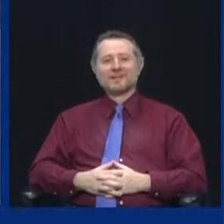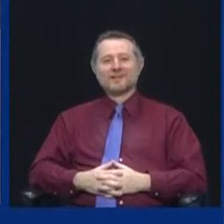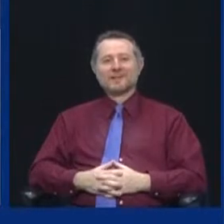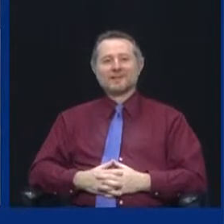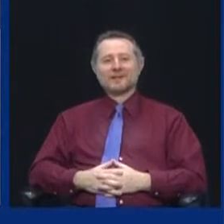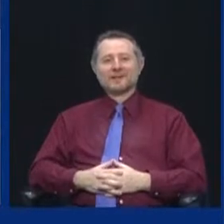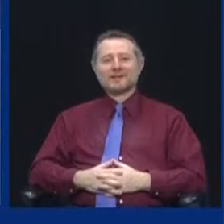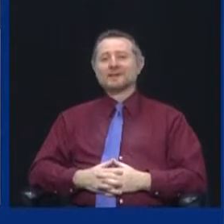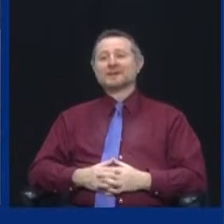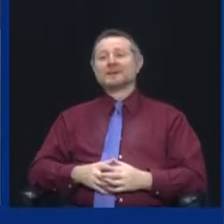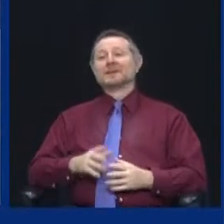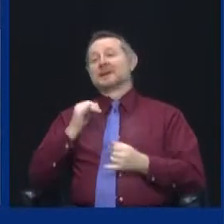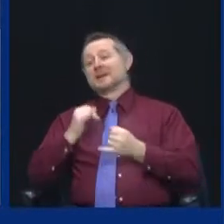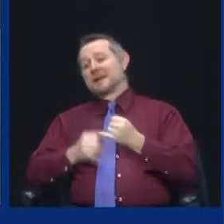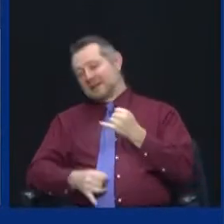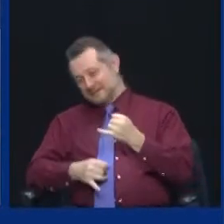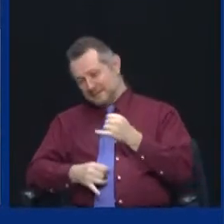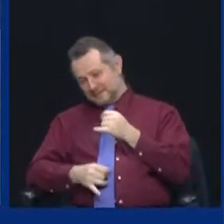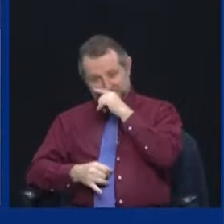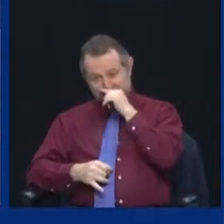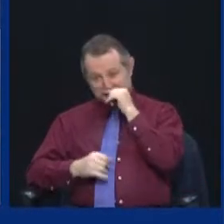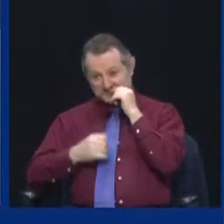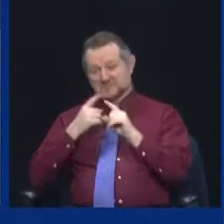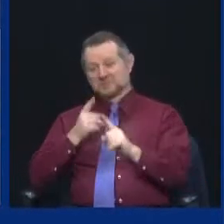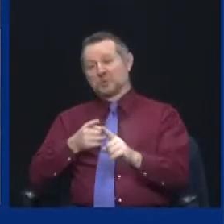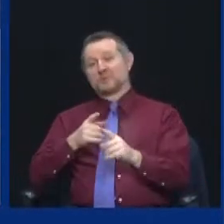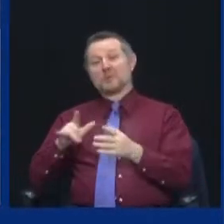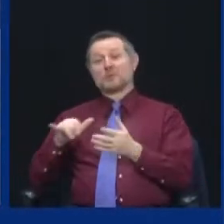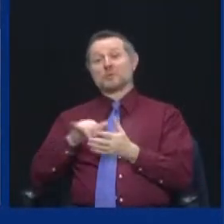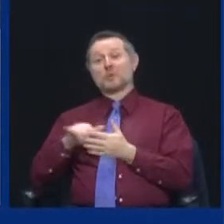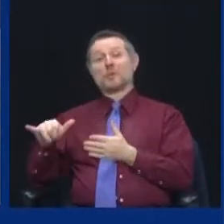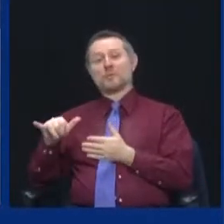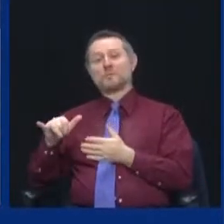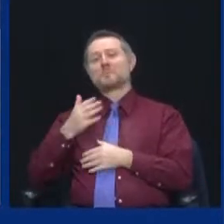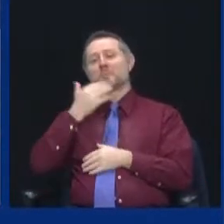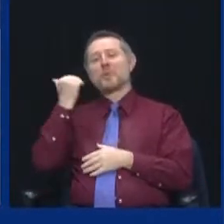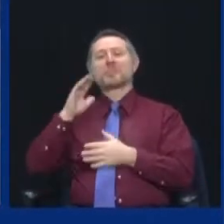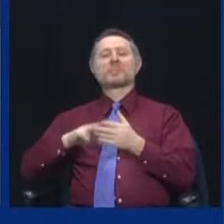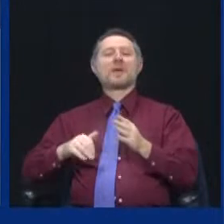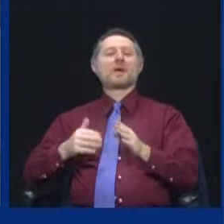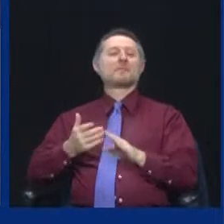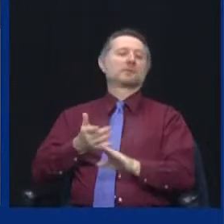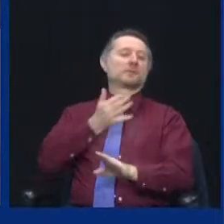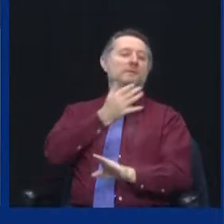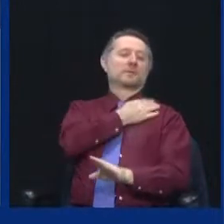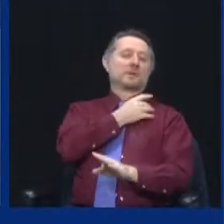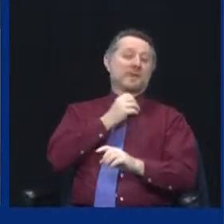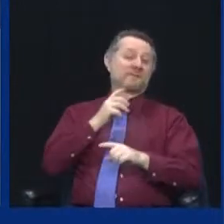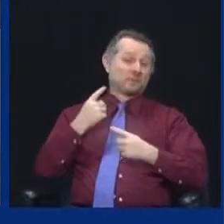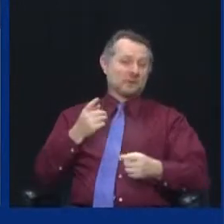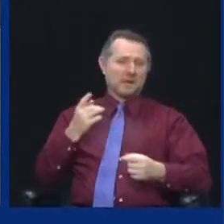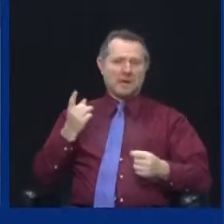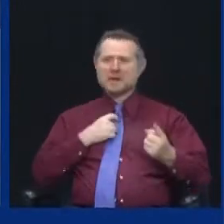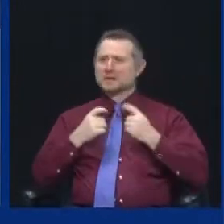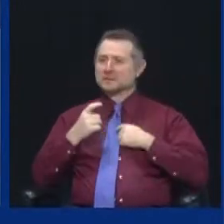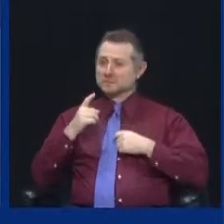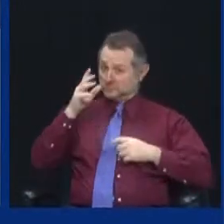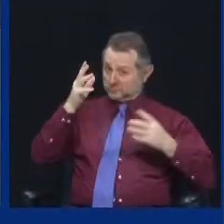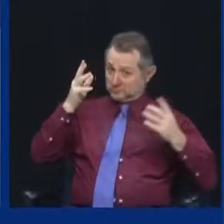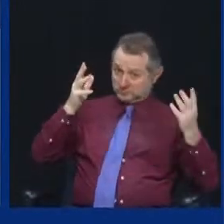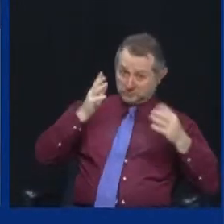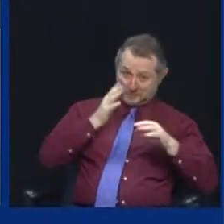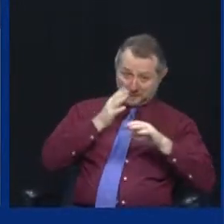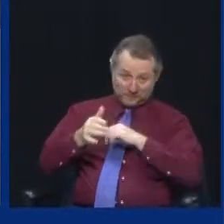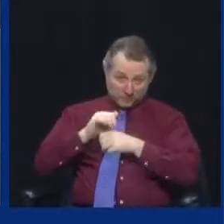And the last point is this: New York better than ever. People ask me all the time, what's going to happen